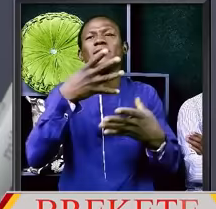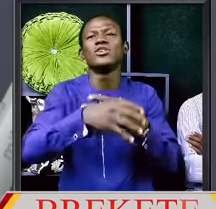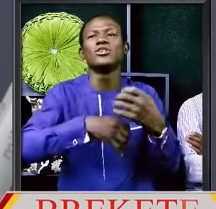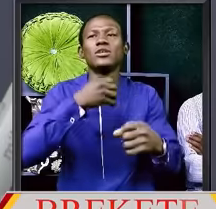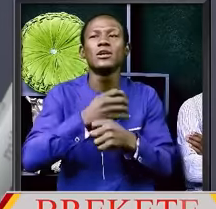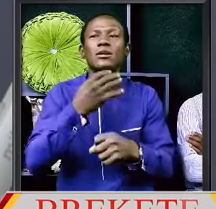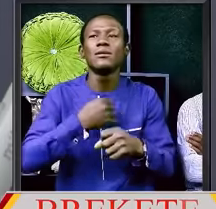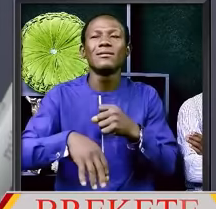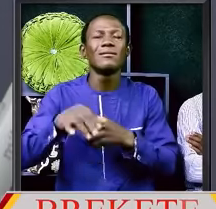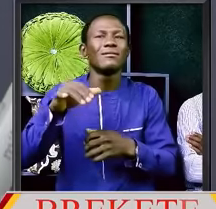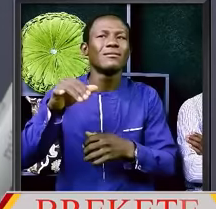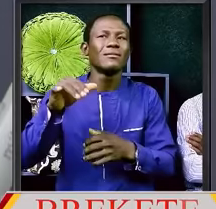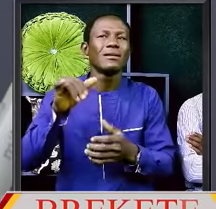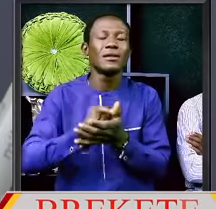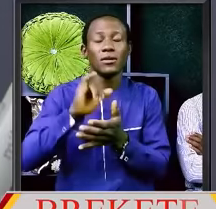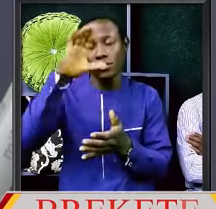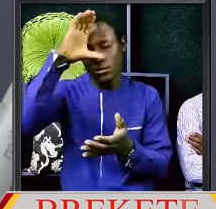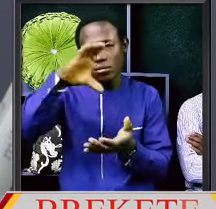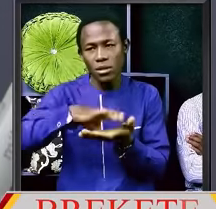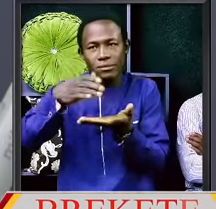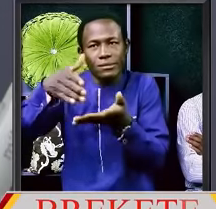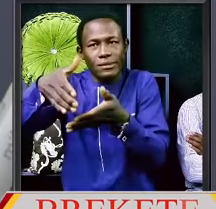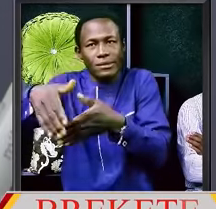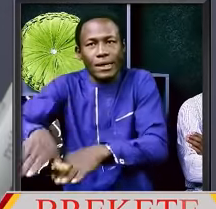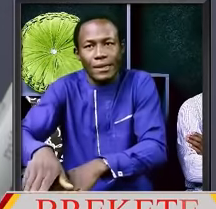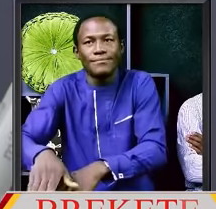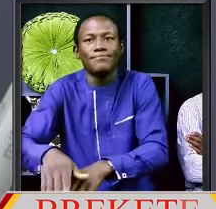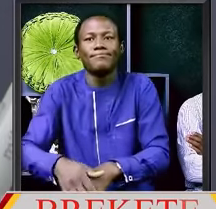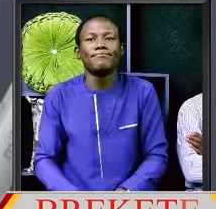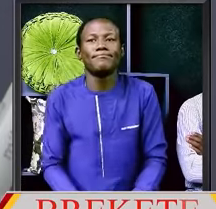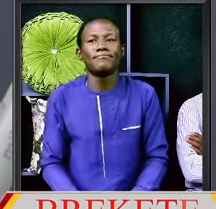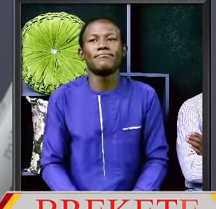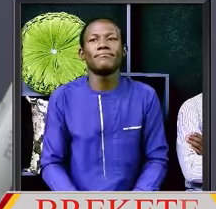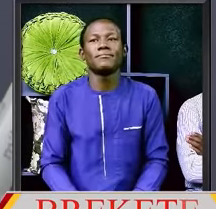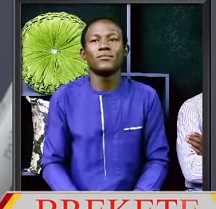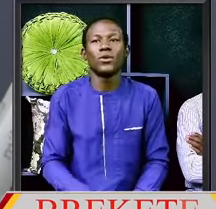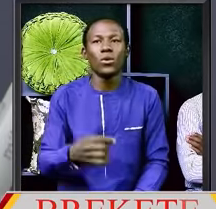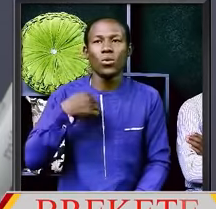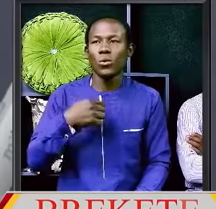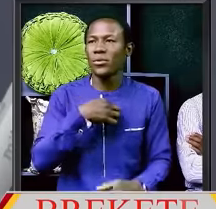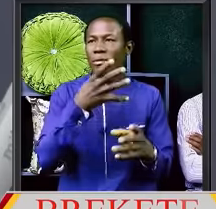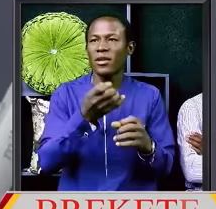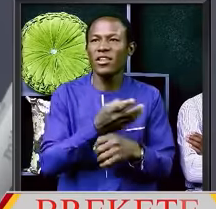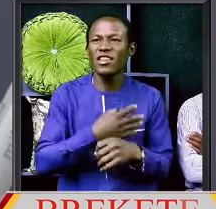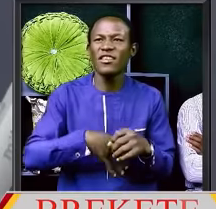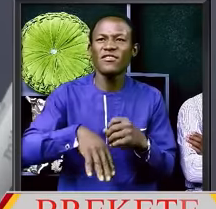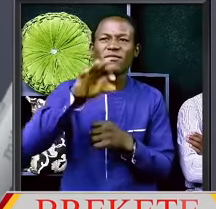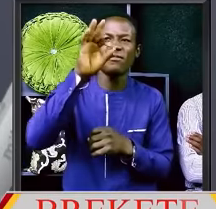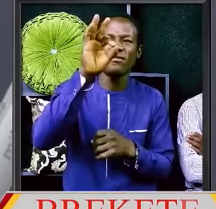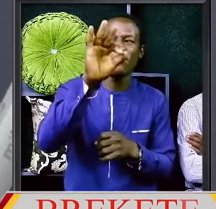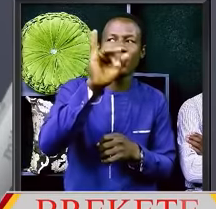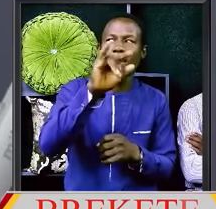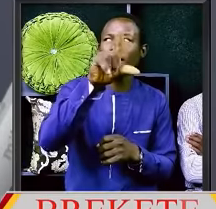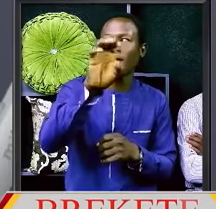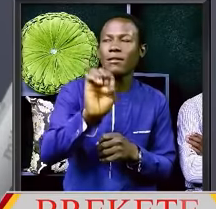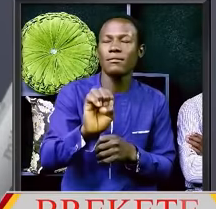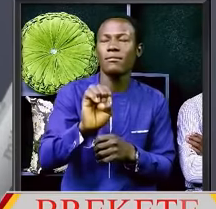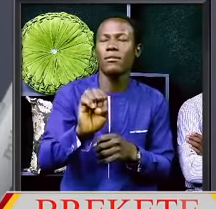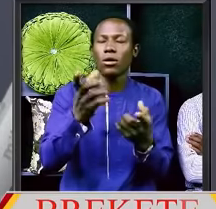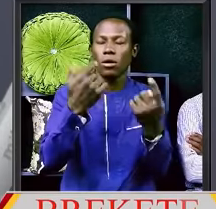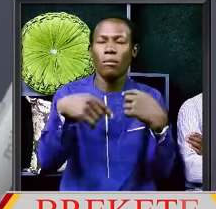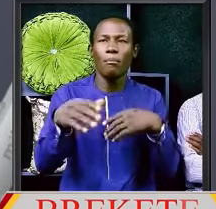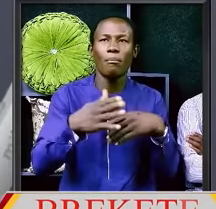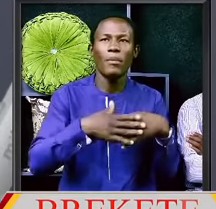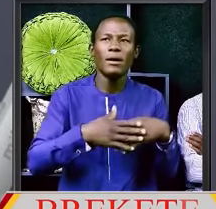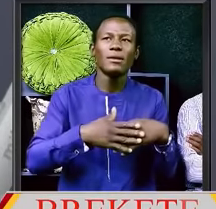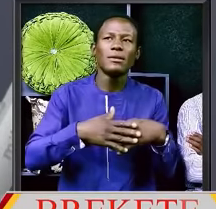years of say the husband done by. we carry the file come out. Now,